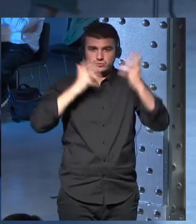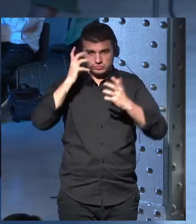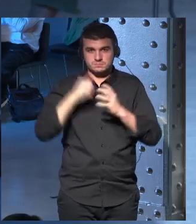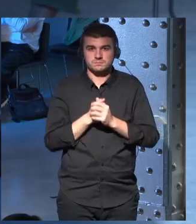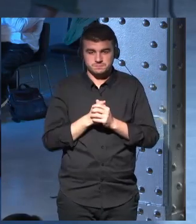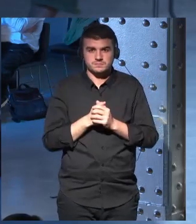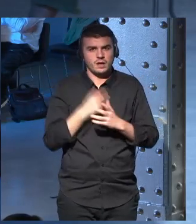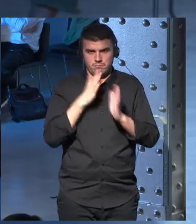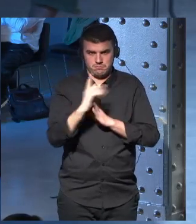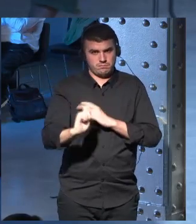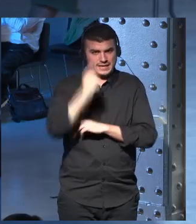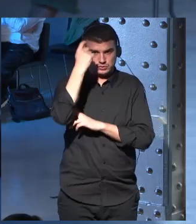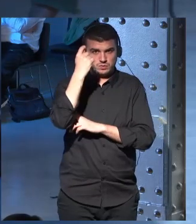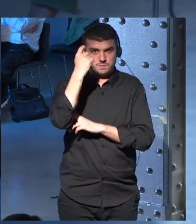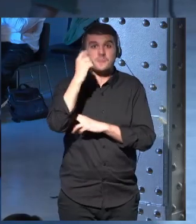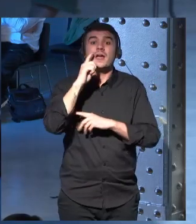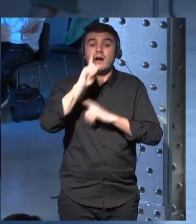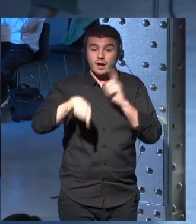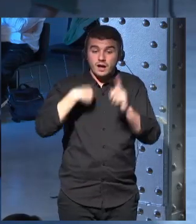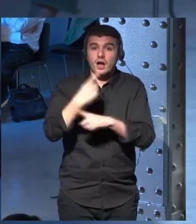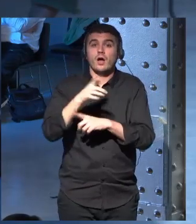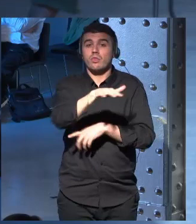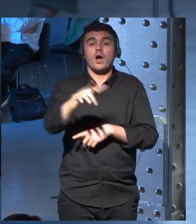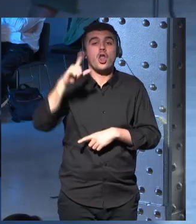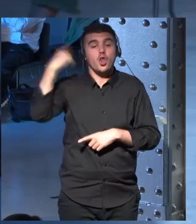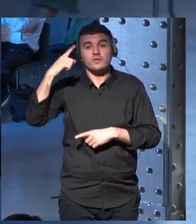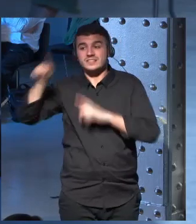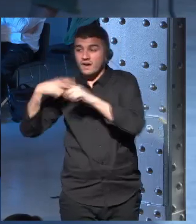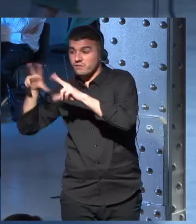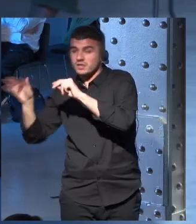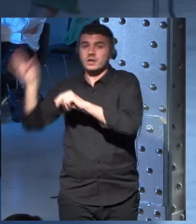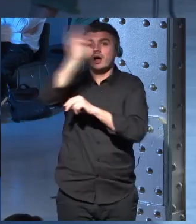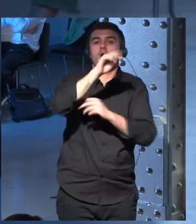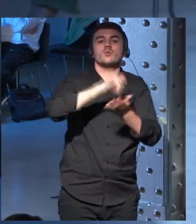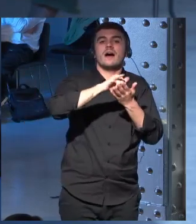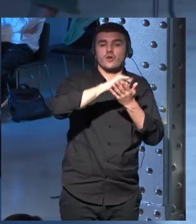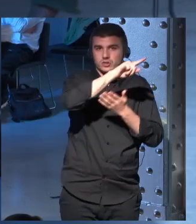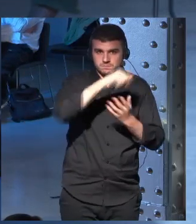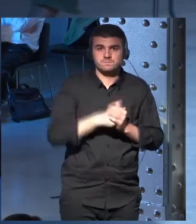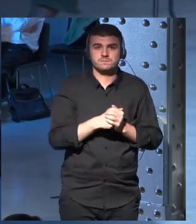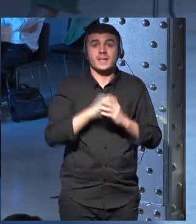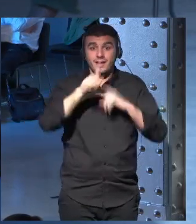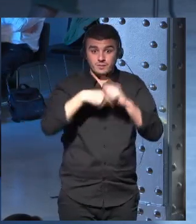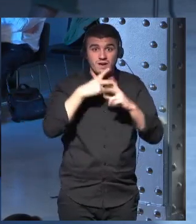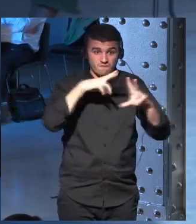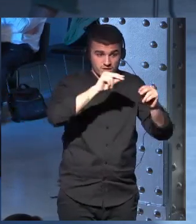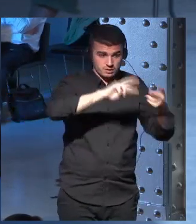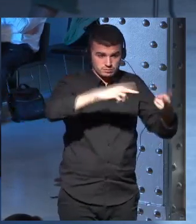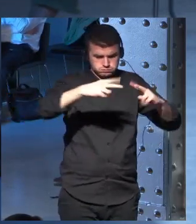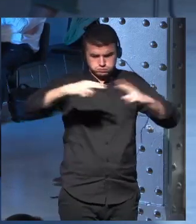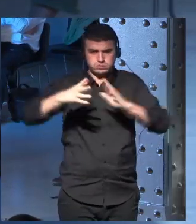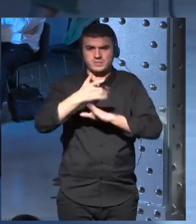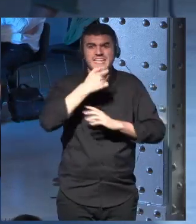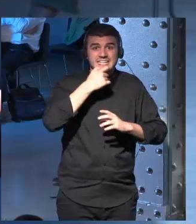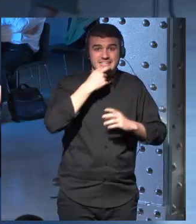London and New York as they come out. And then they're translated into foreign languages, that is,